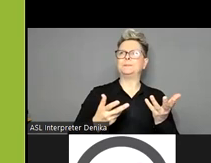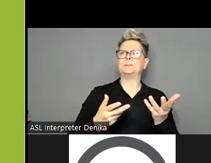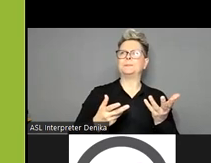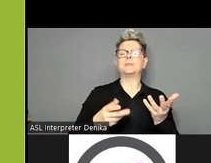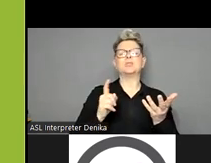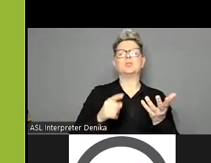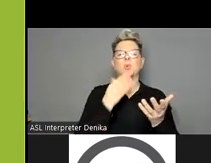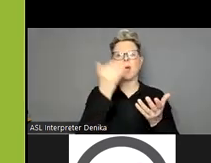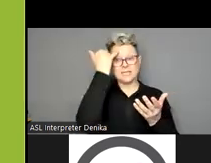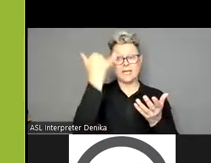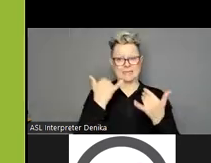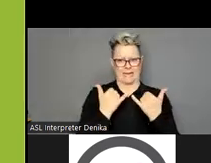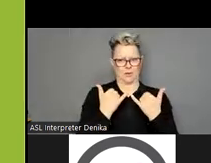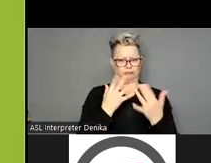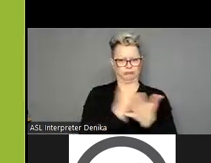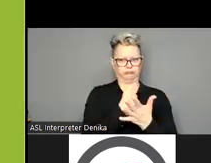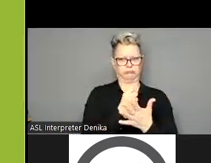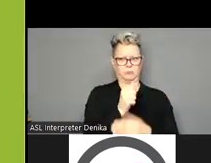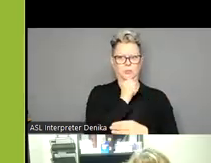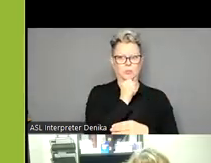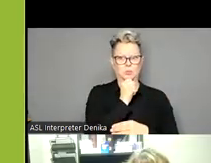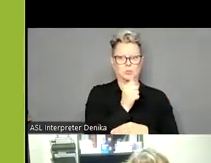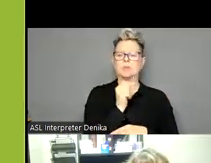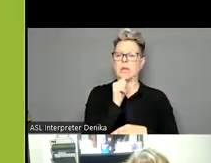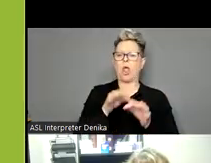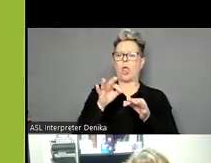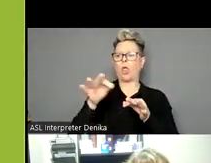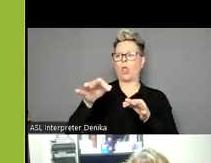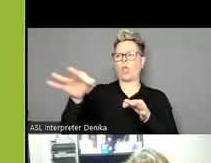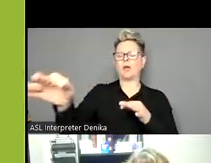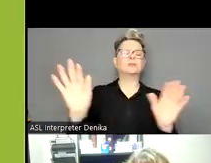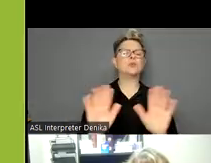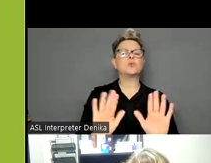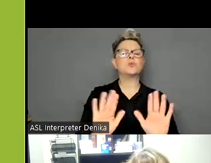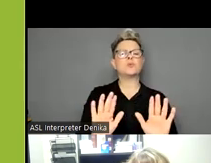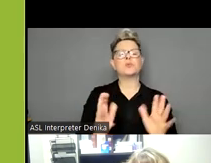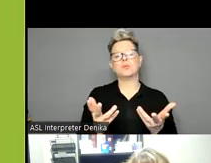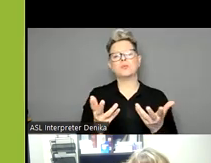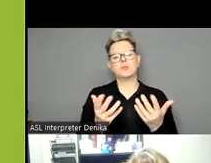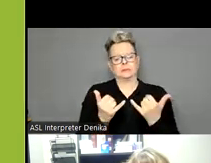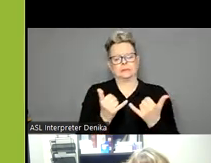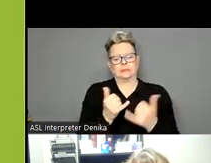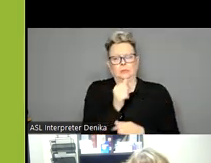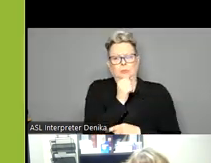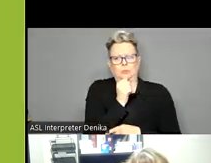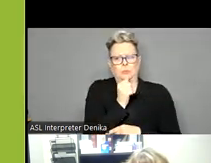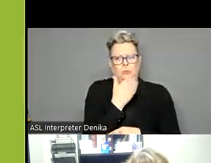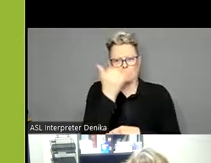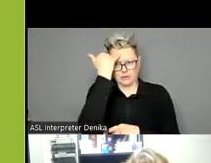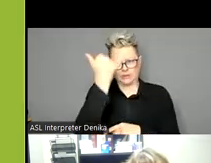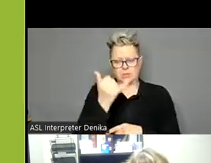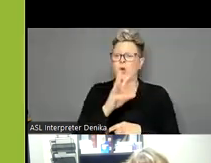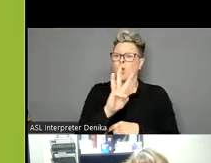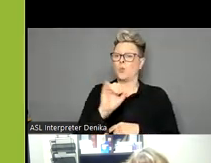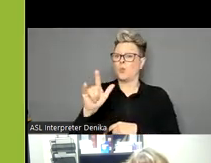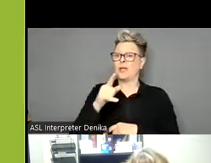later. It's best to get organized, even if it is obviously, wills I certainly understand are a stressful thing to